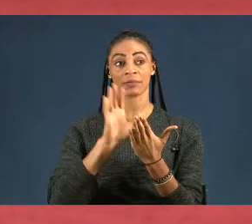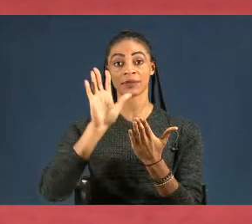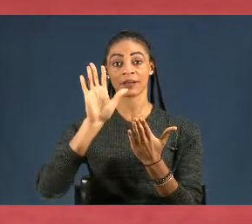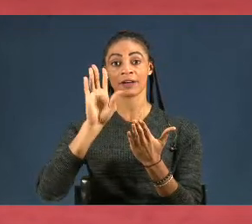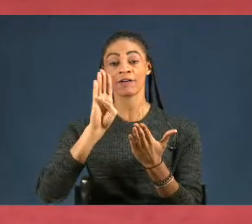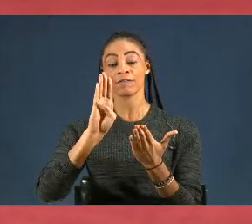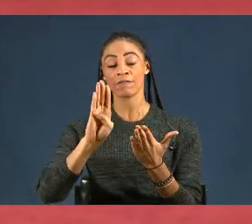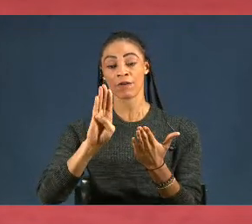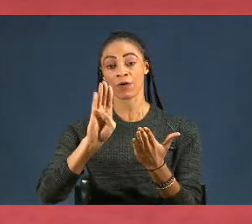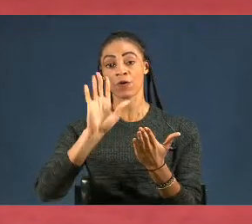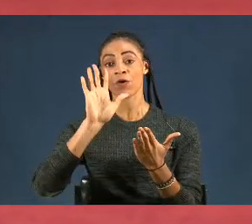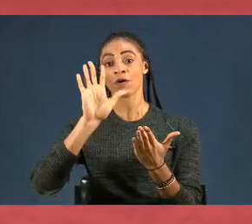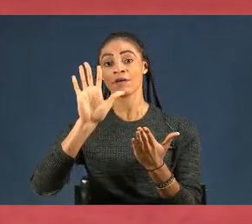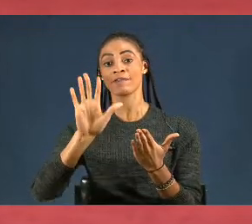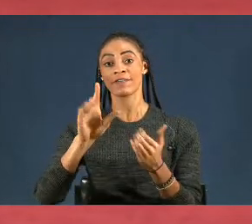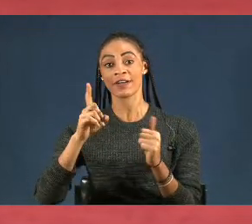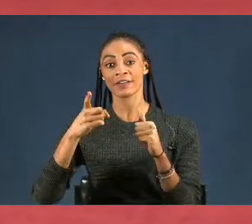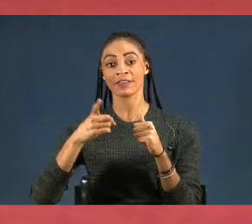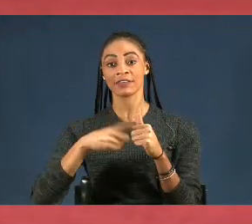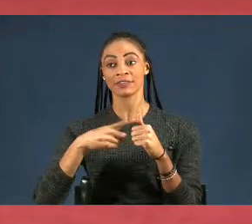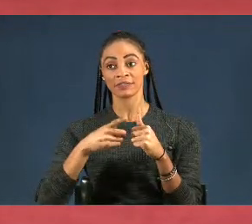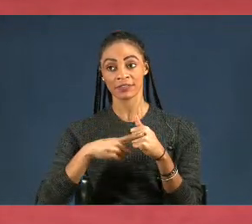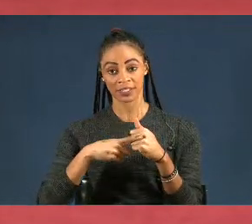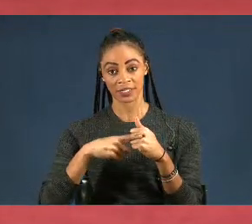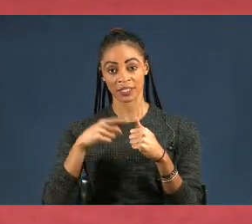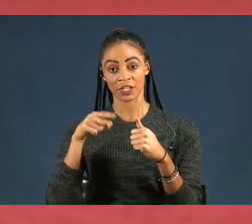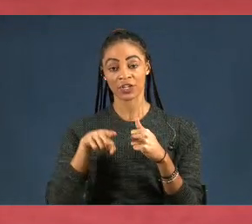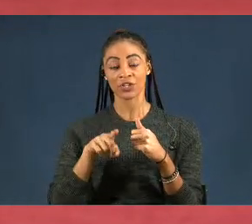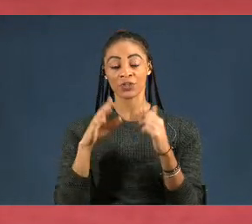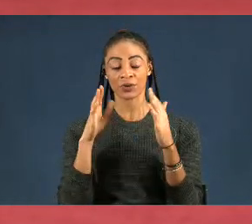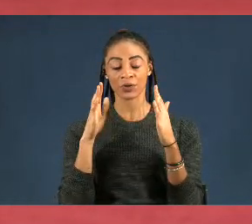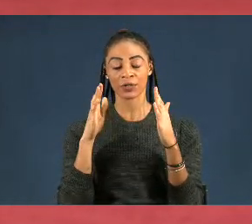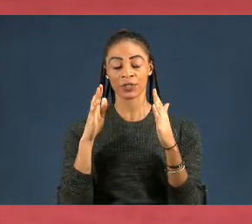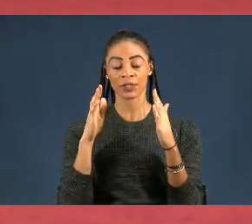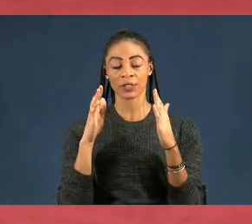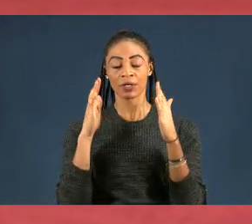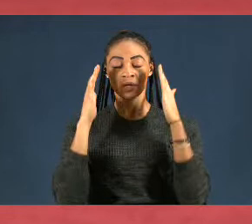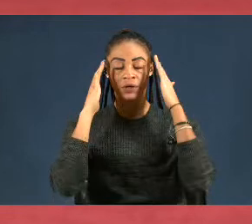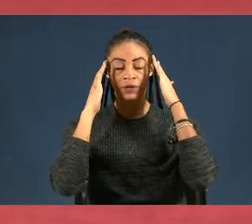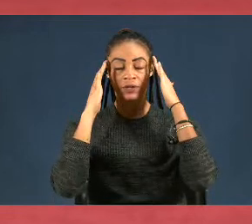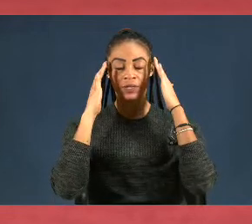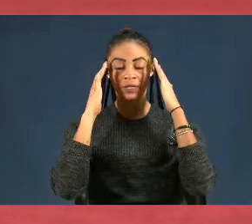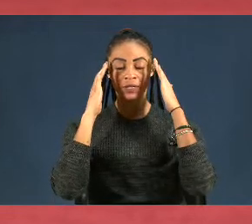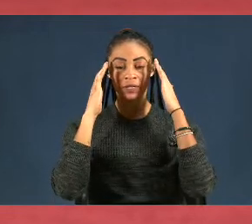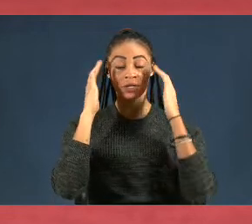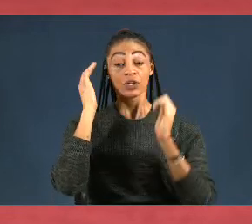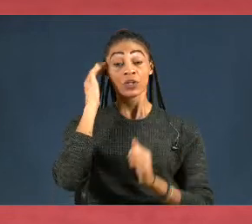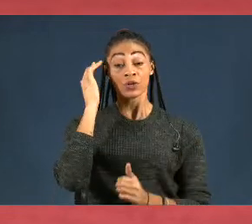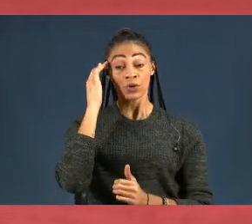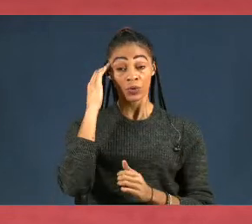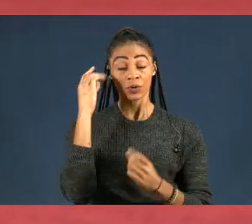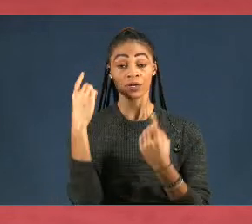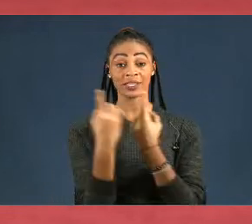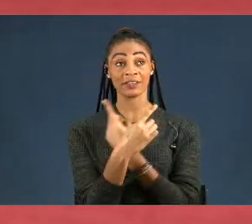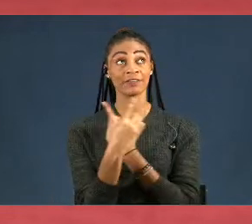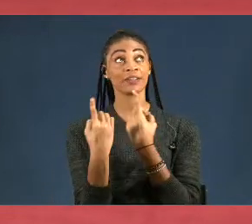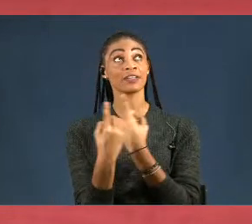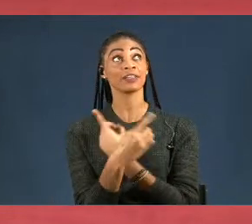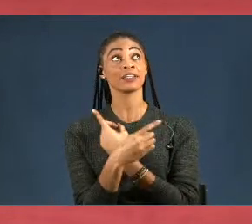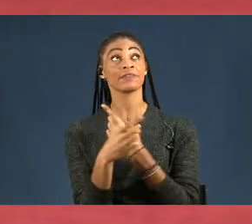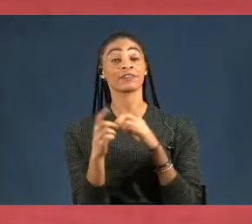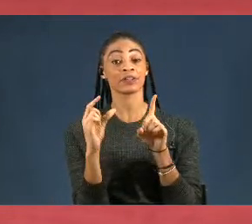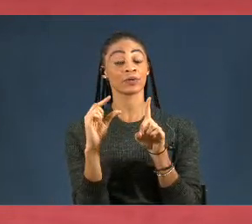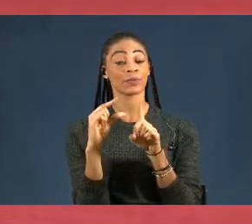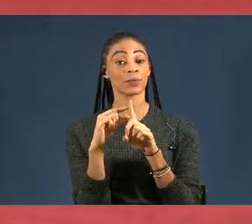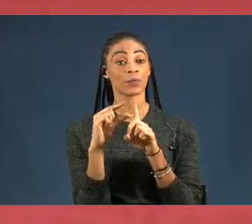4, 5, 6, you will notice that there are different words that are being used here. Ephesians 5, 21, there are